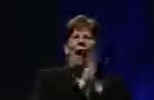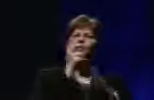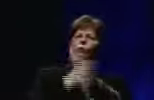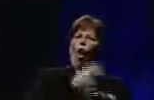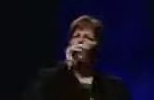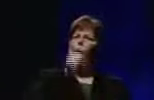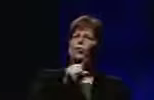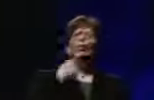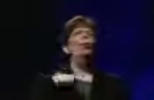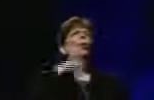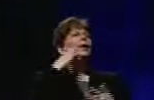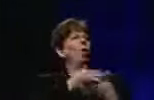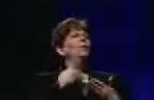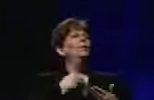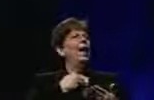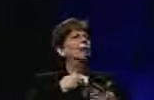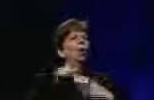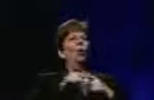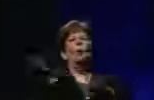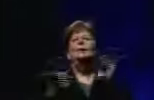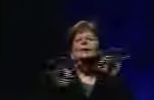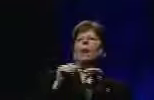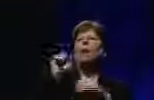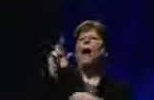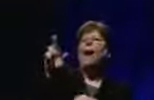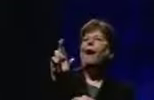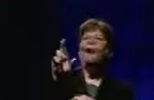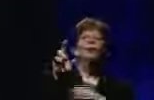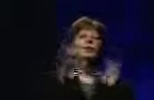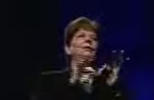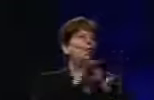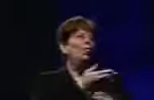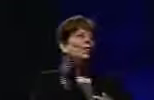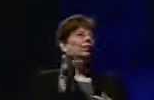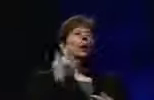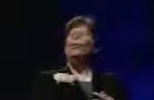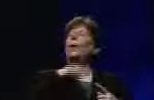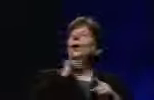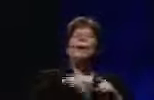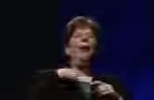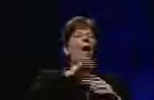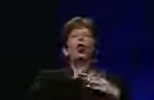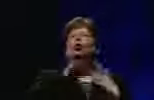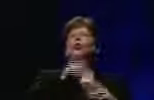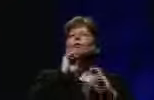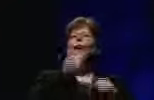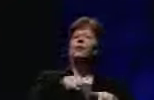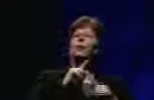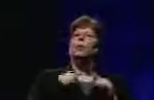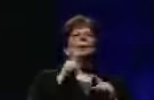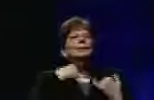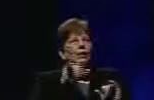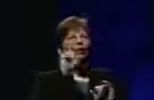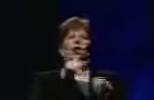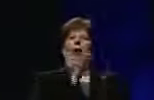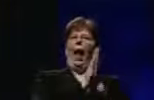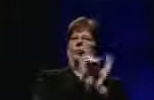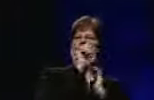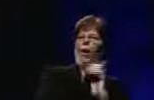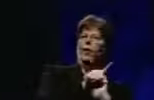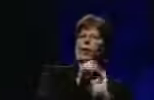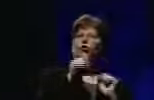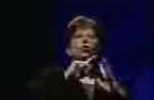that even as we take those samples, we won't be able to give conclusive answers, but we doesn't mean we shouldn't ask the questions. Doesn't mean we shouldn't